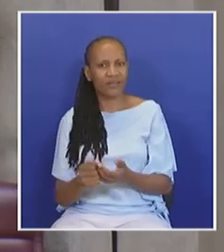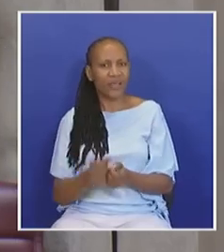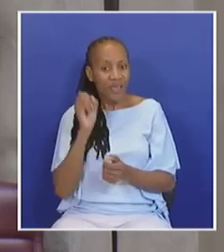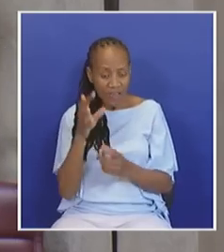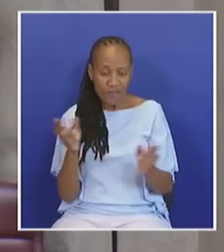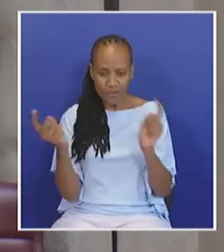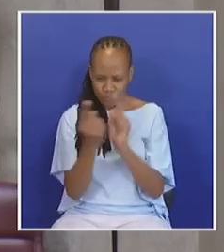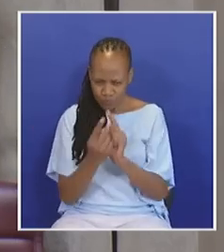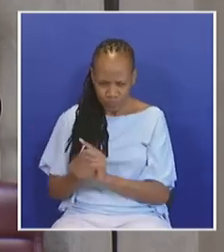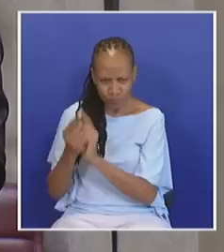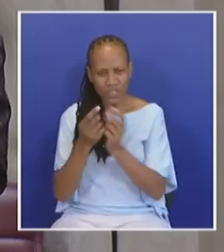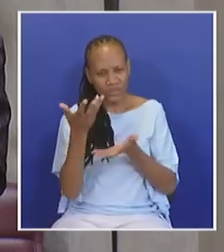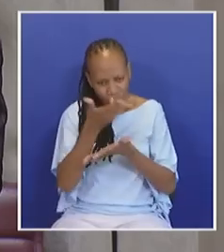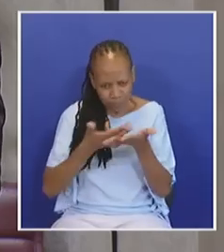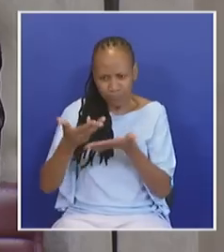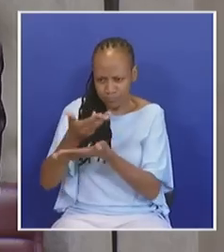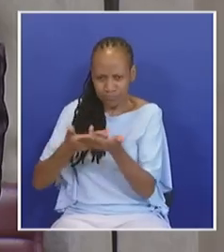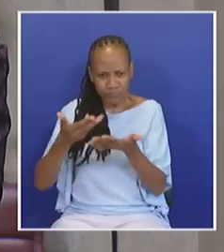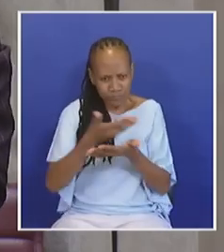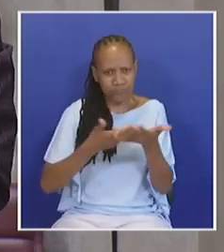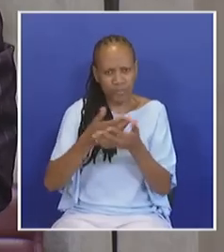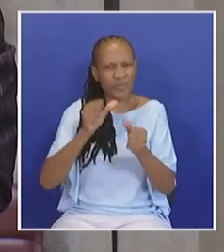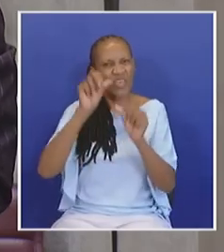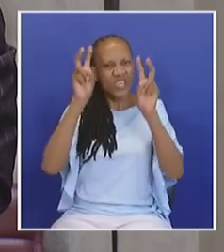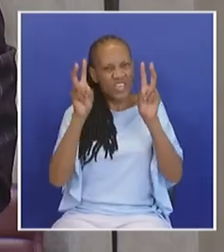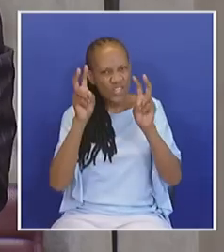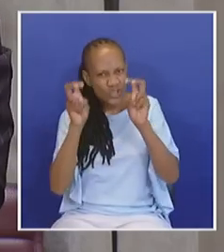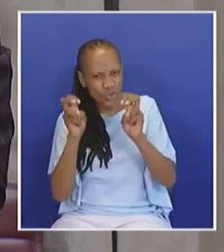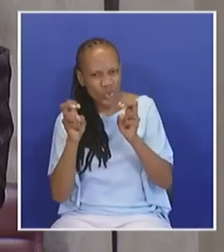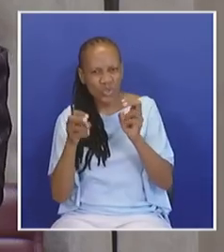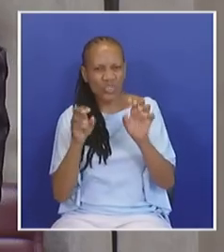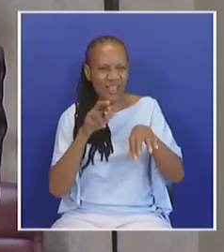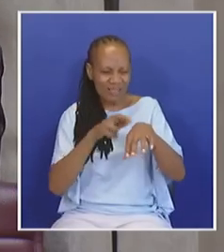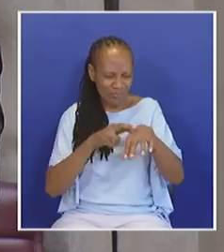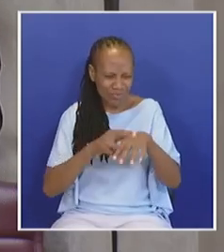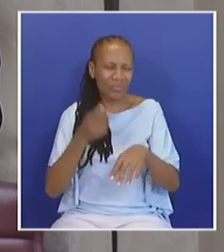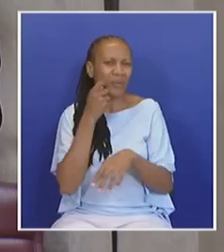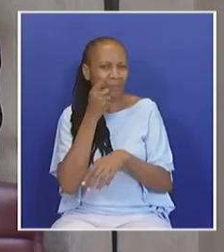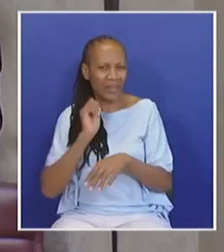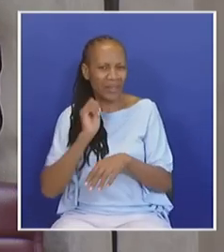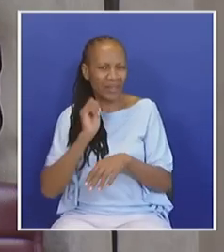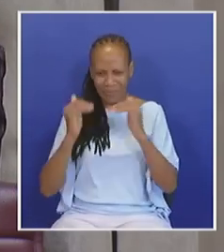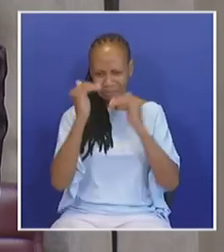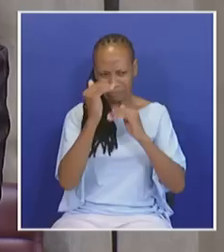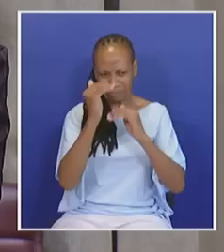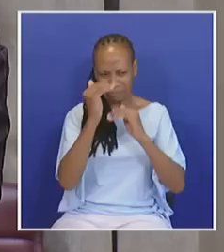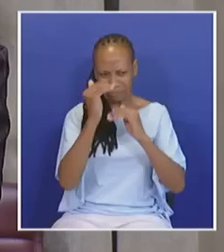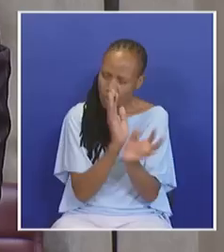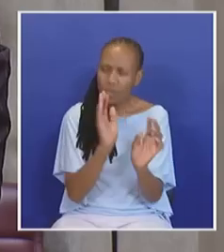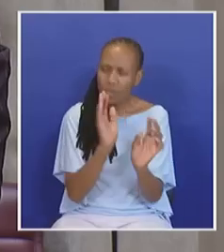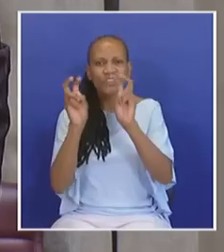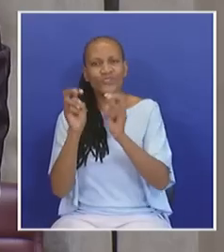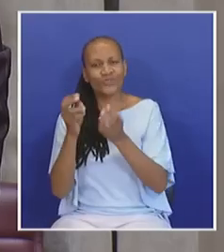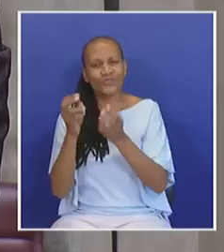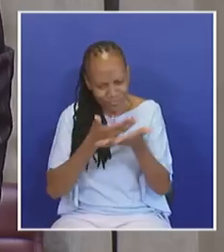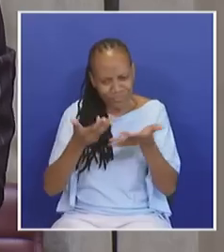and social cohesion must address issues of class exploitation and gender inequality, as well as the newest South